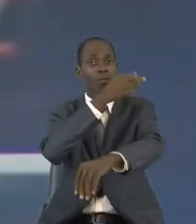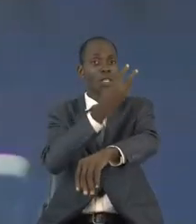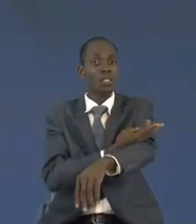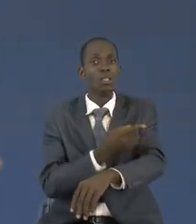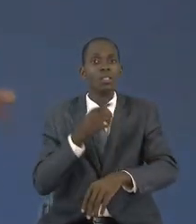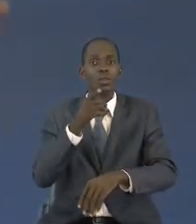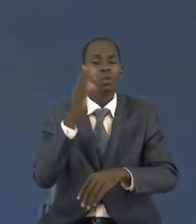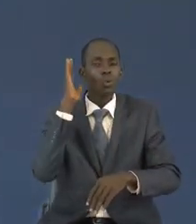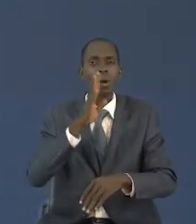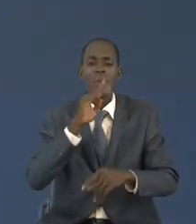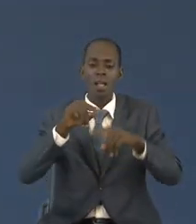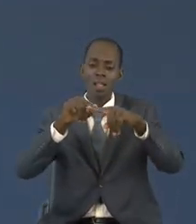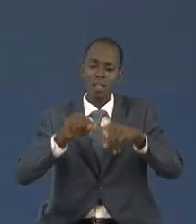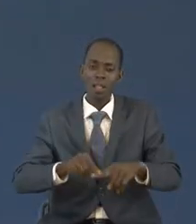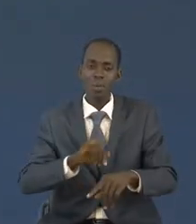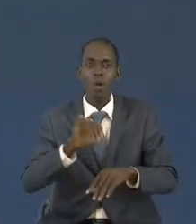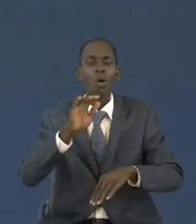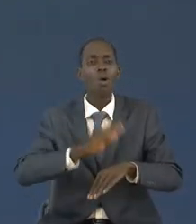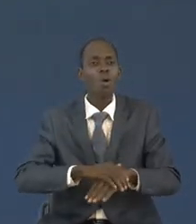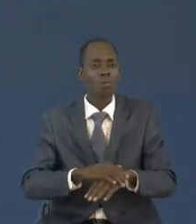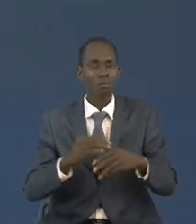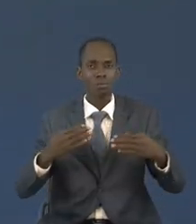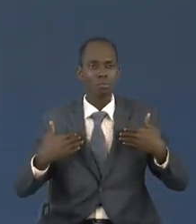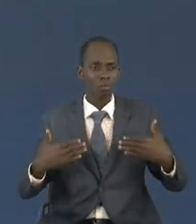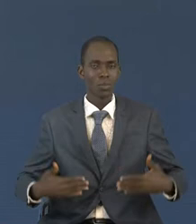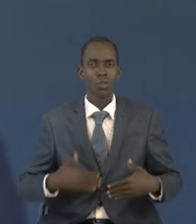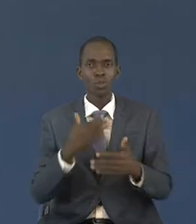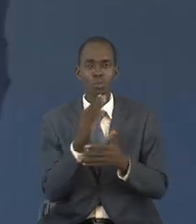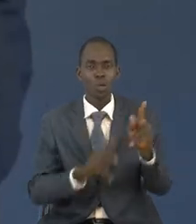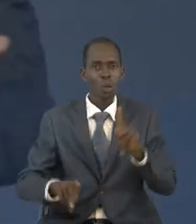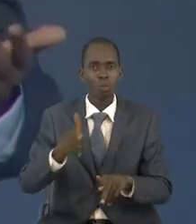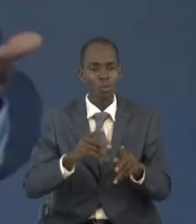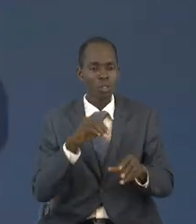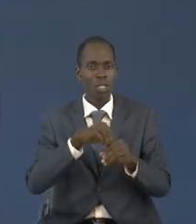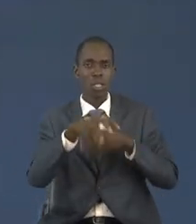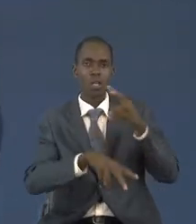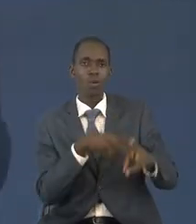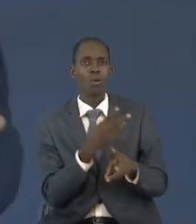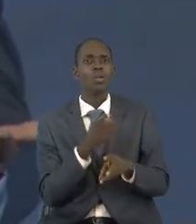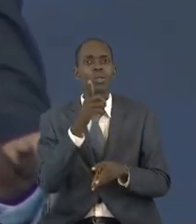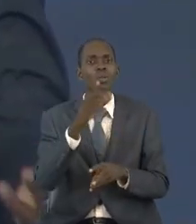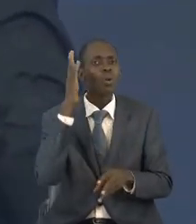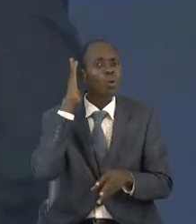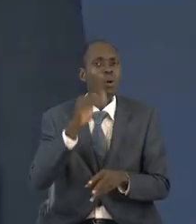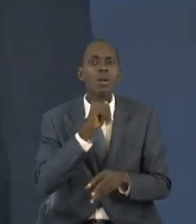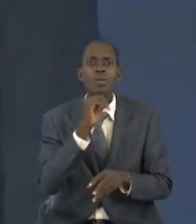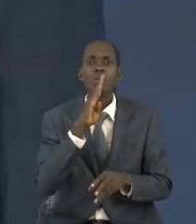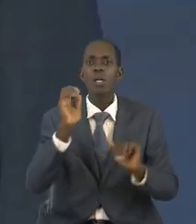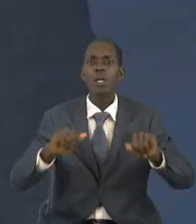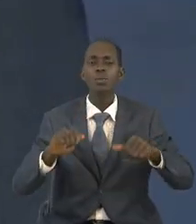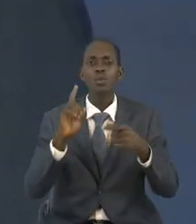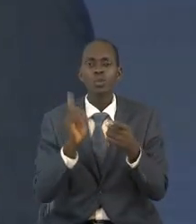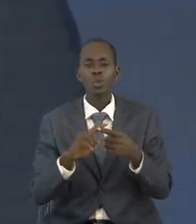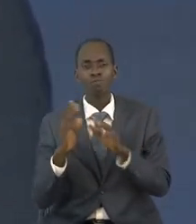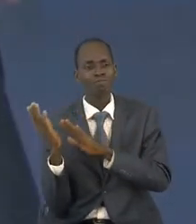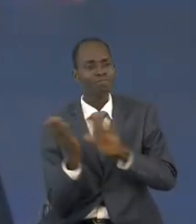depending on flesh, on the people of the world. You will not be able to forsake anything. You